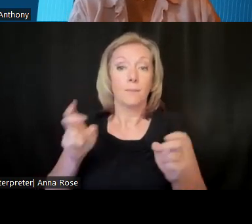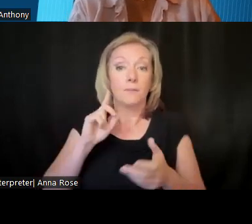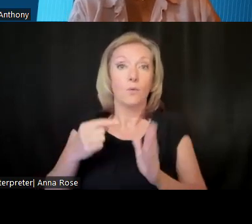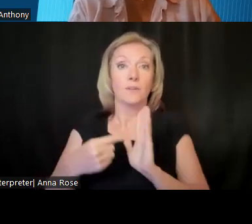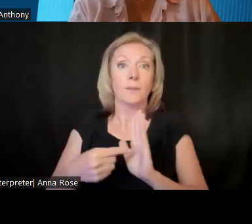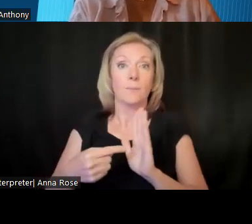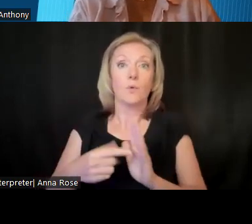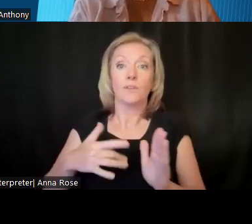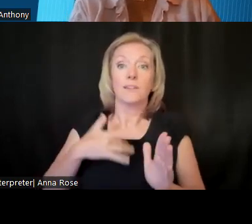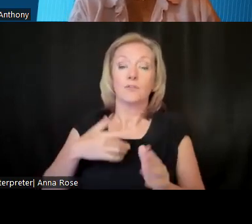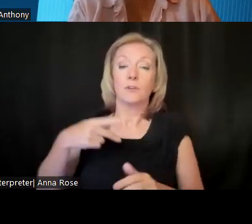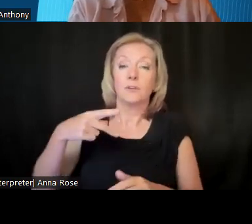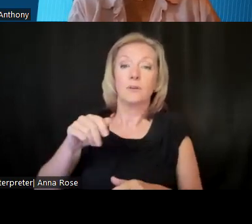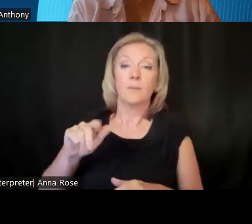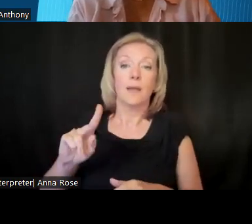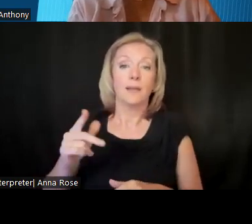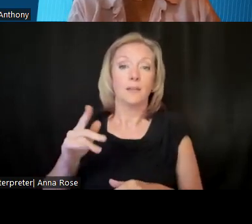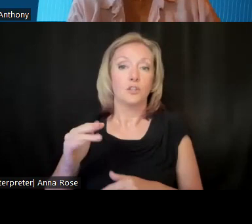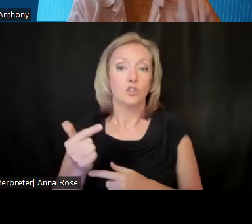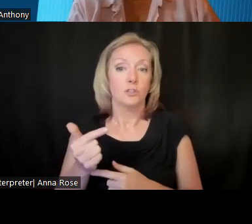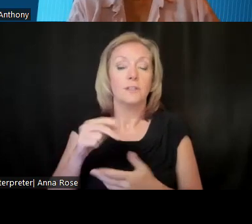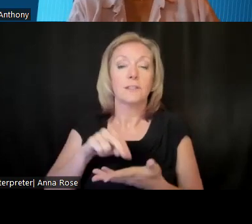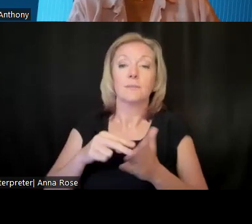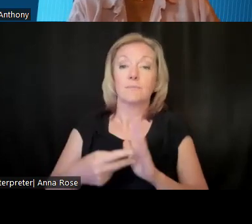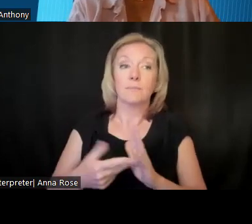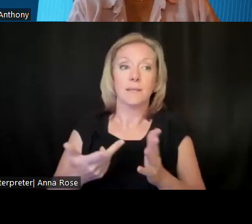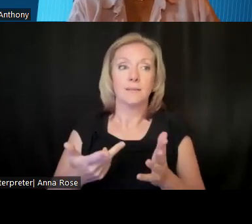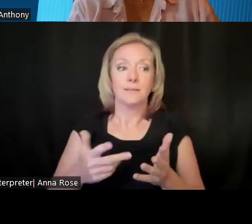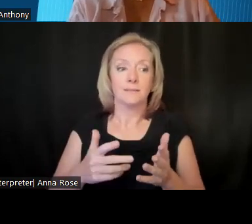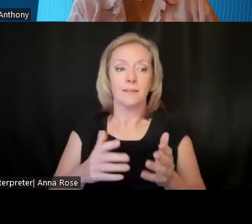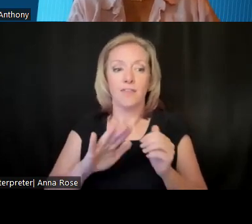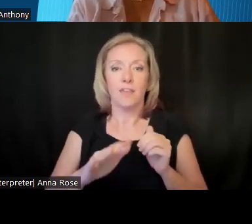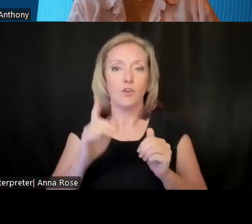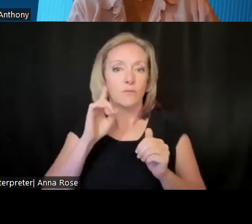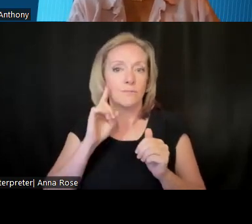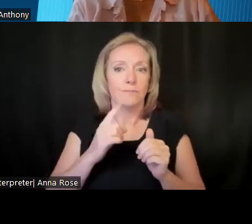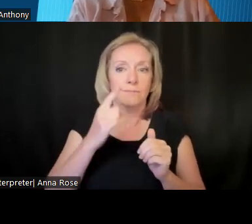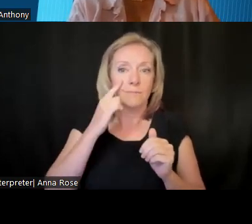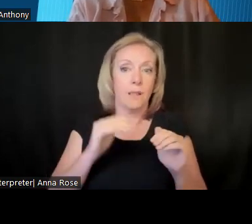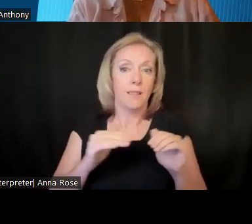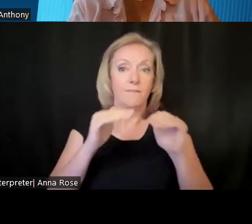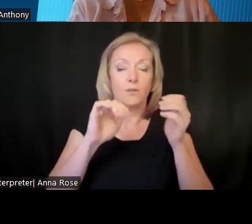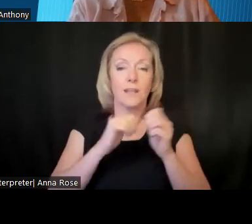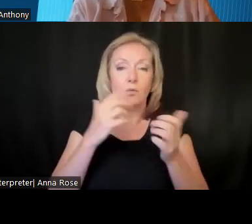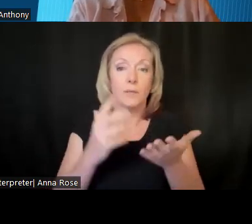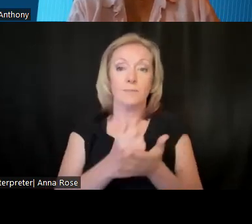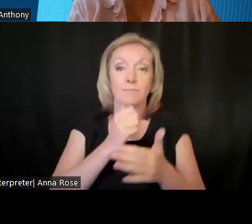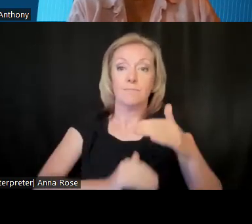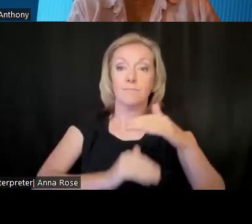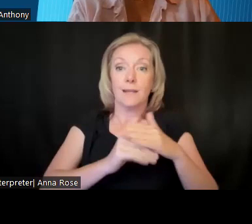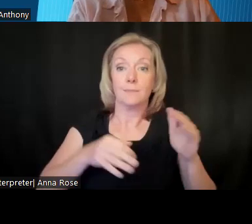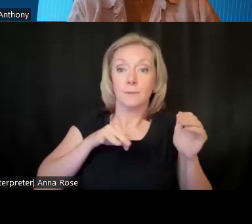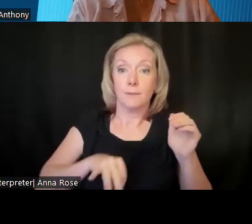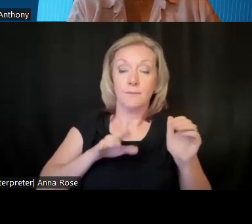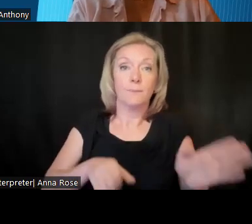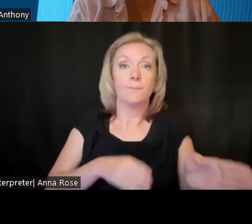something I call sensory packaging. How do we know what the kid hears and sees, and how do we put it together for maximum benefit? And